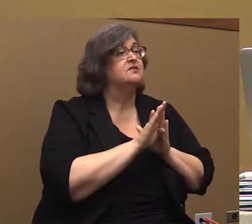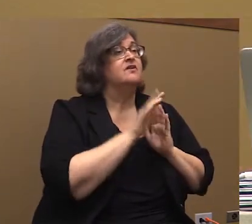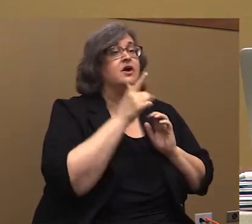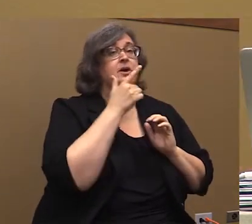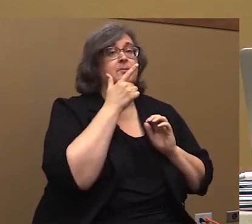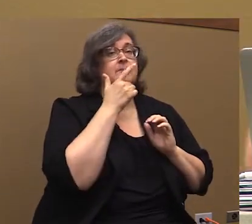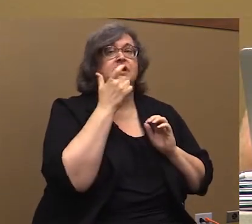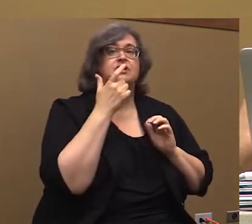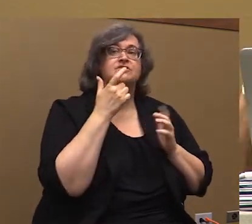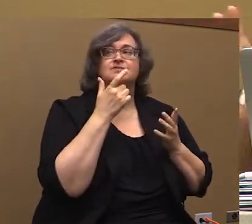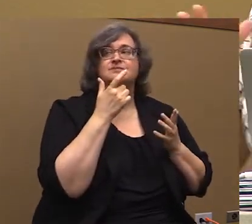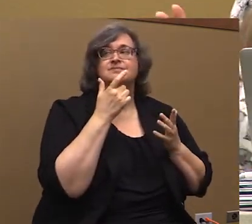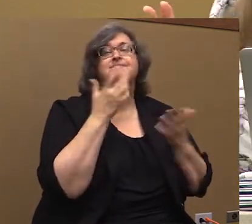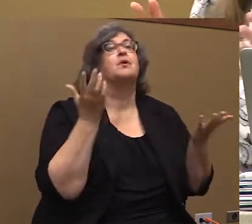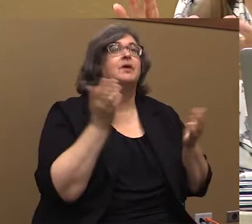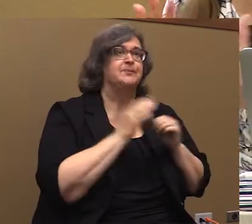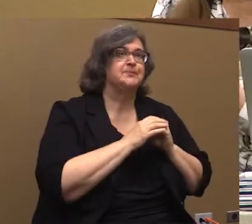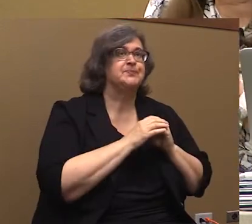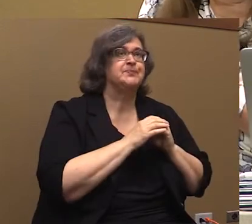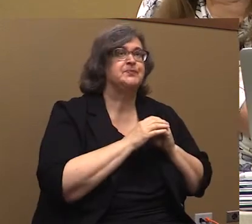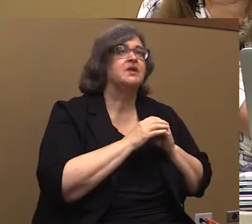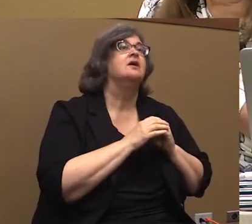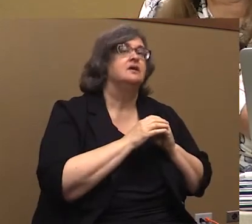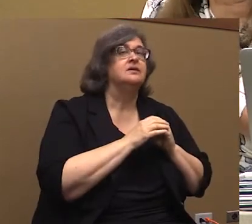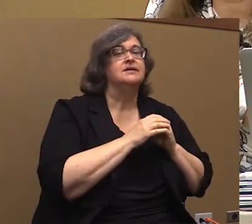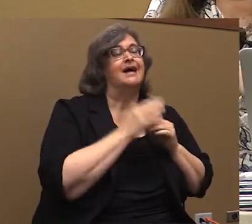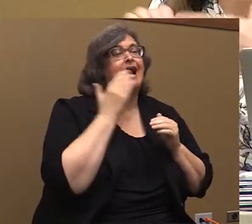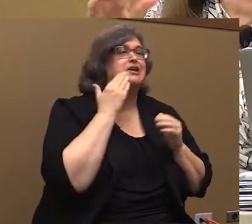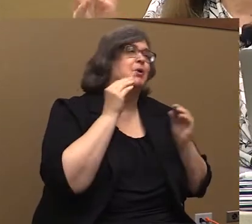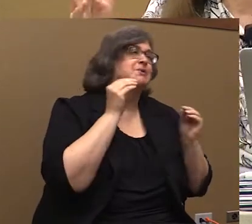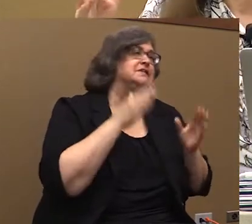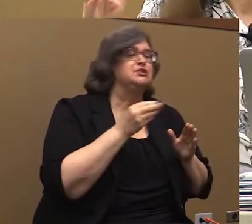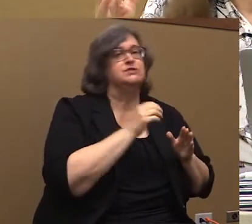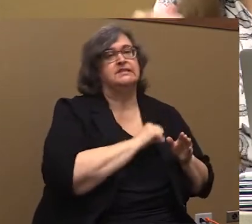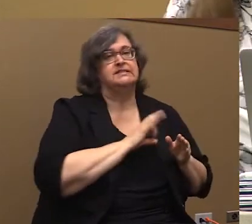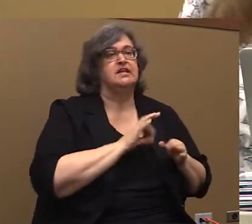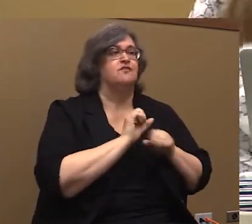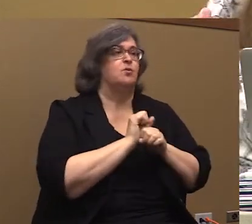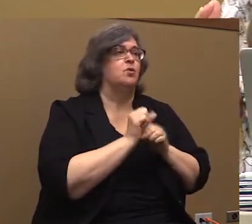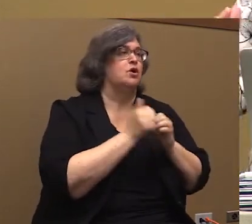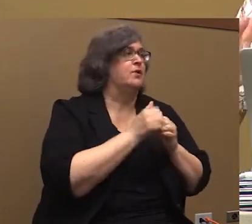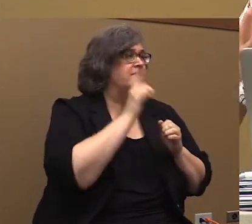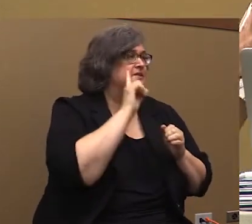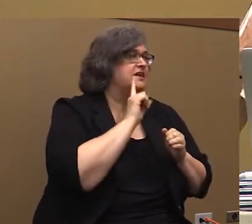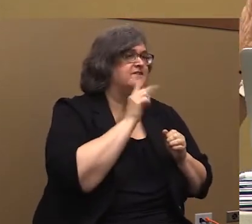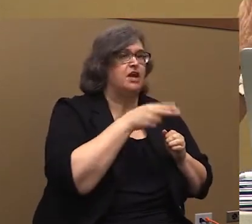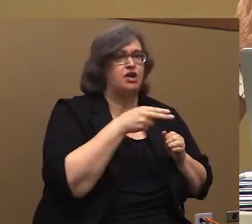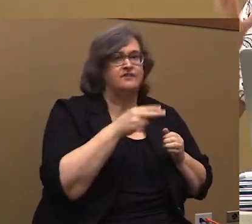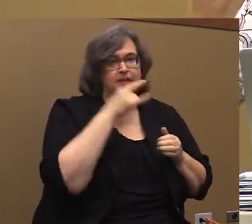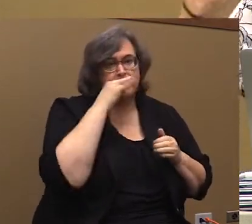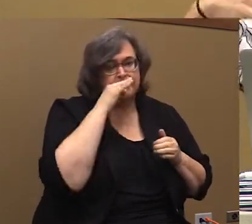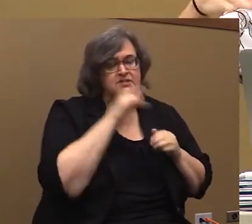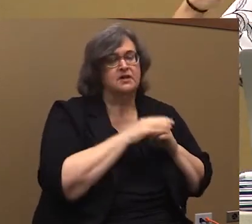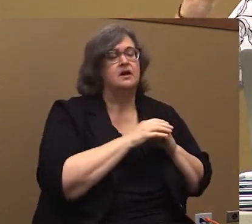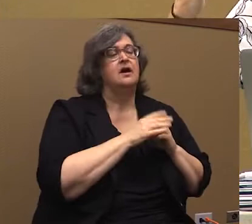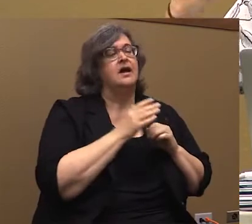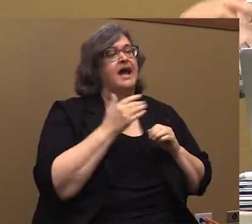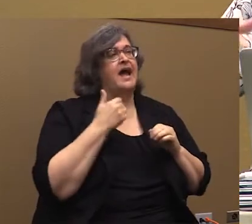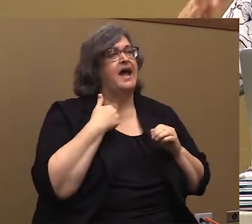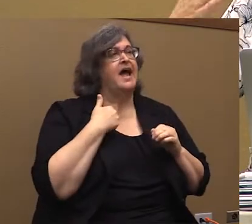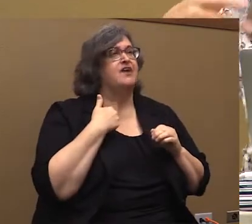theory of mind and language development. And because you have, you know, I just